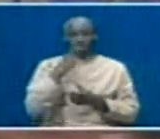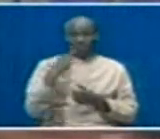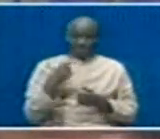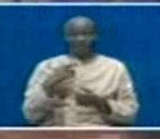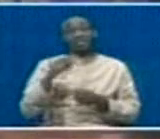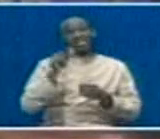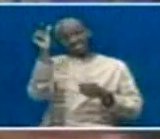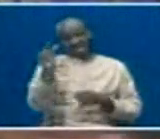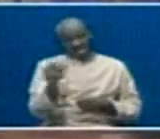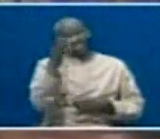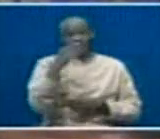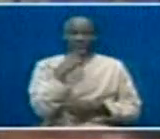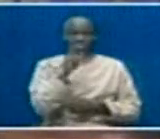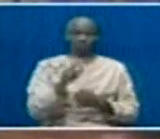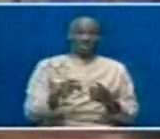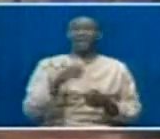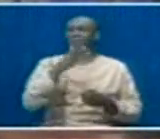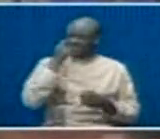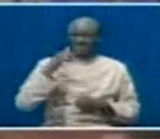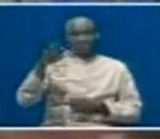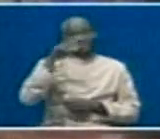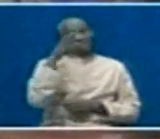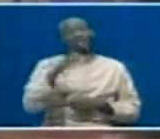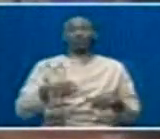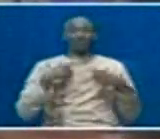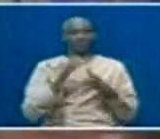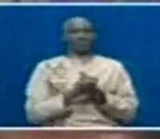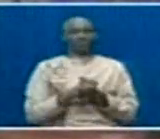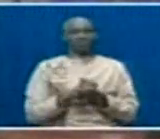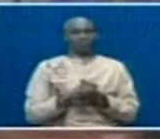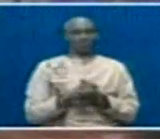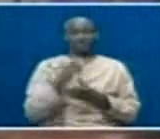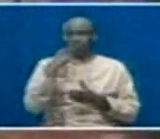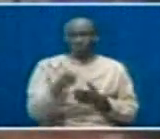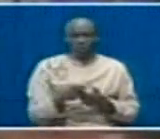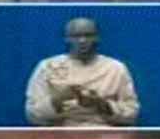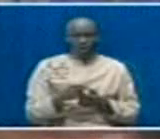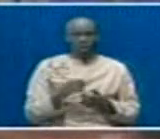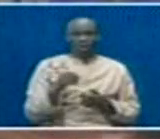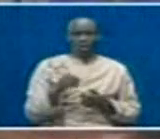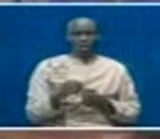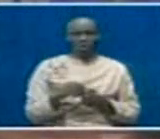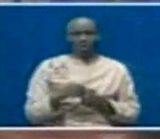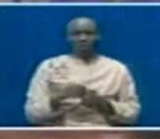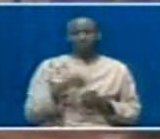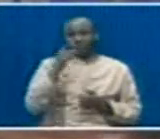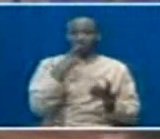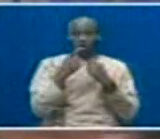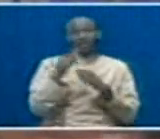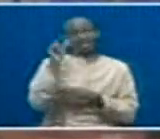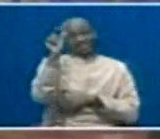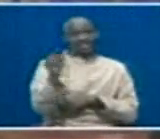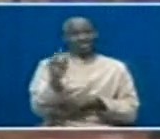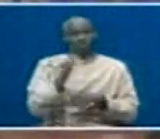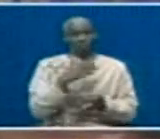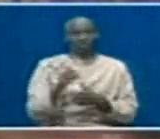Italy, tell you one thing, that's one of the best places to go and sing. So I teased him, I said, oh, one cornetto, give